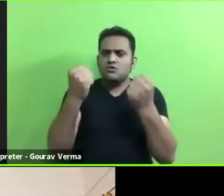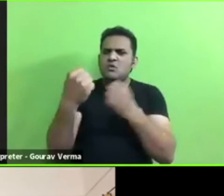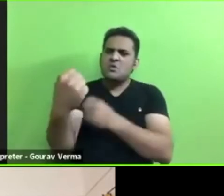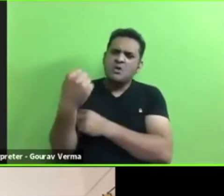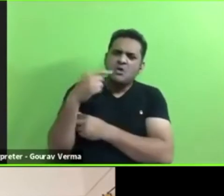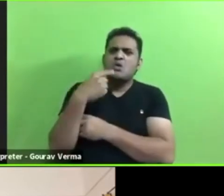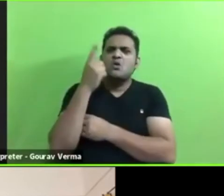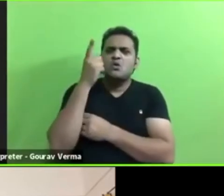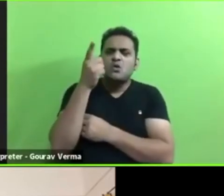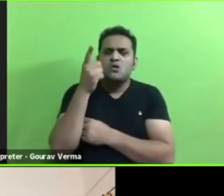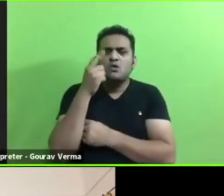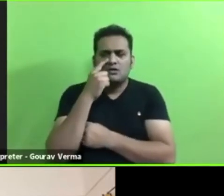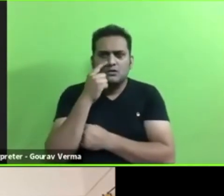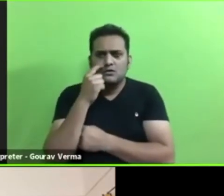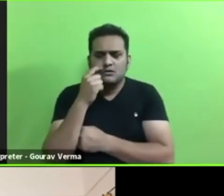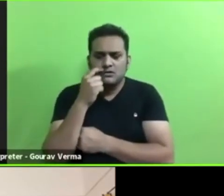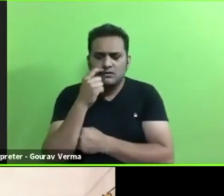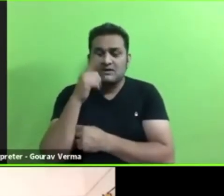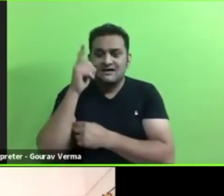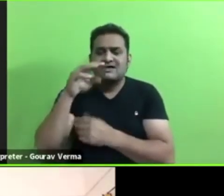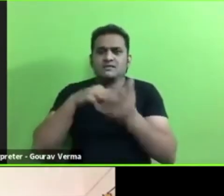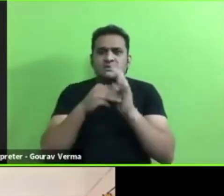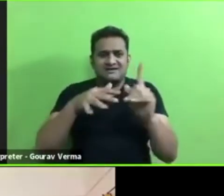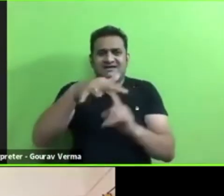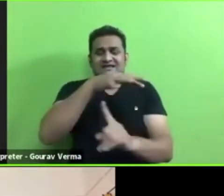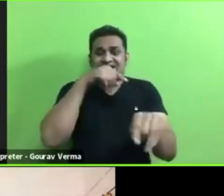works within a hierarchical